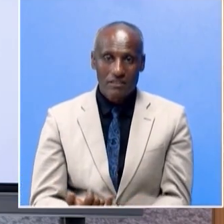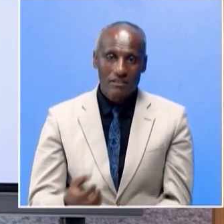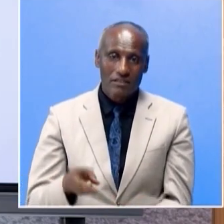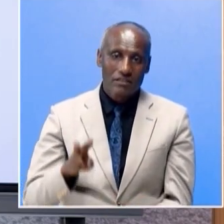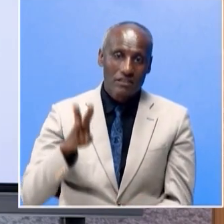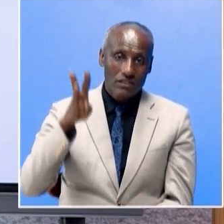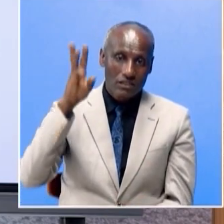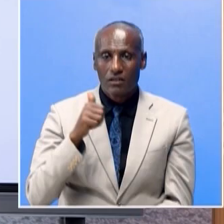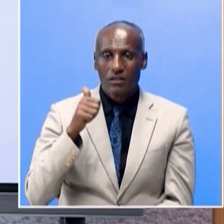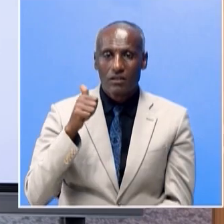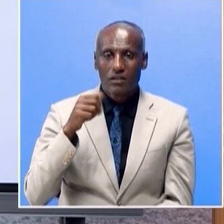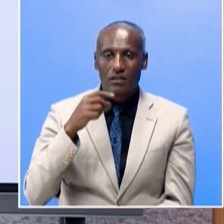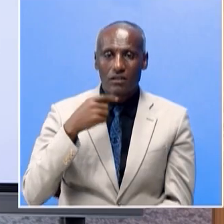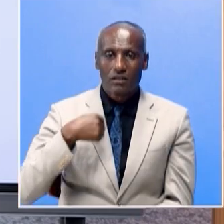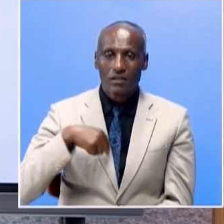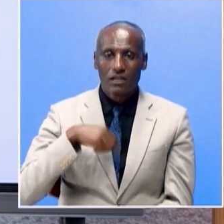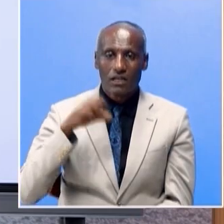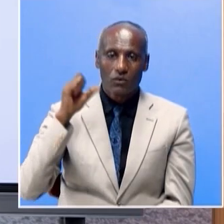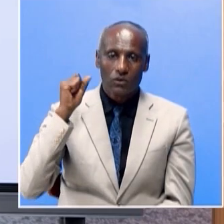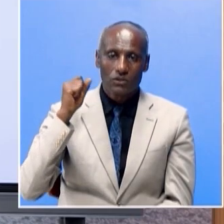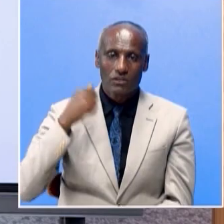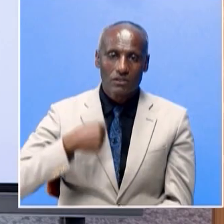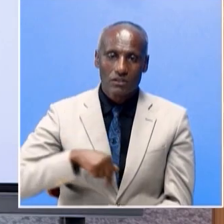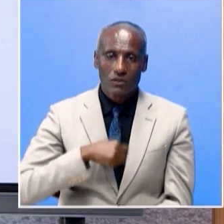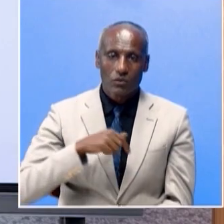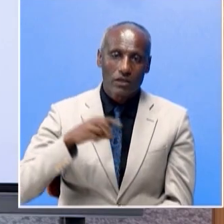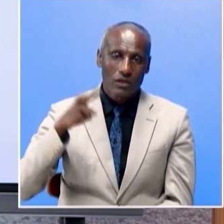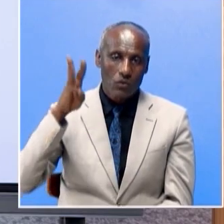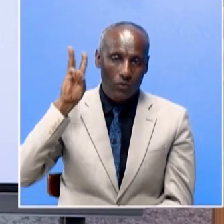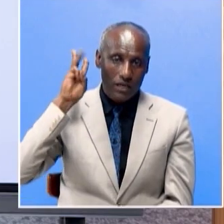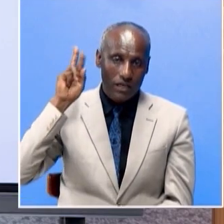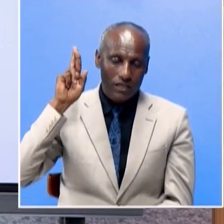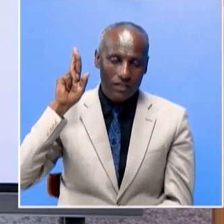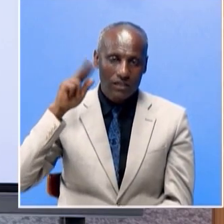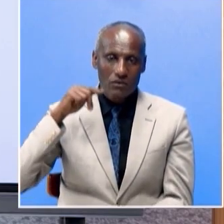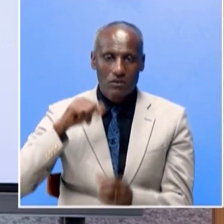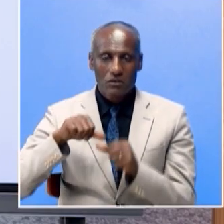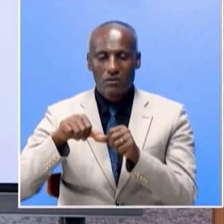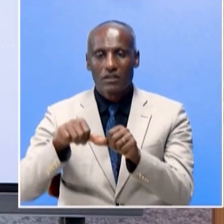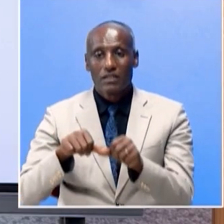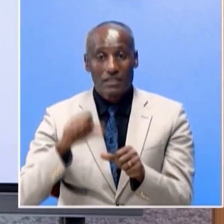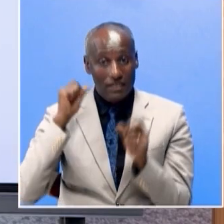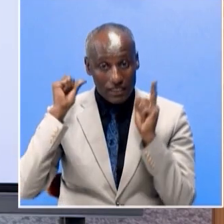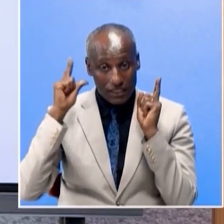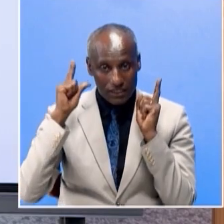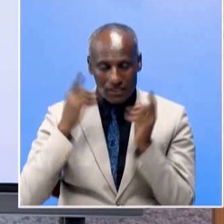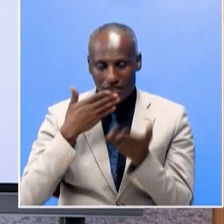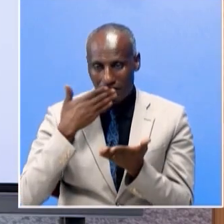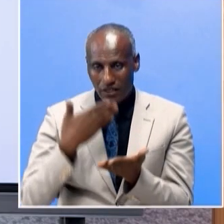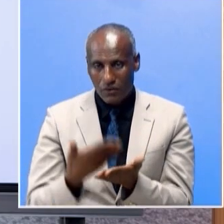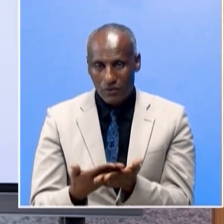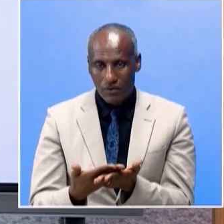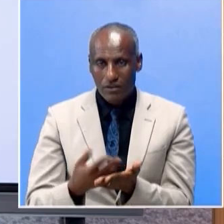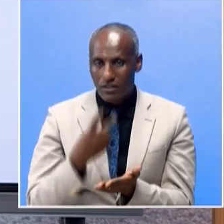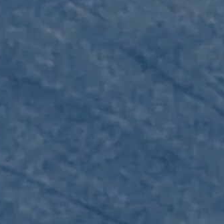in the past, you can say I was, we were, and so forth. Is it clear? Thank you. See